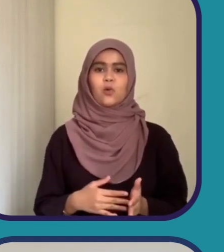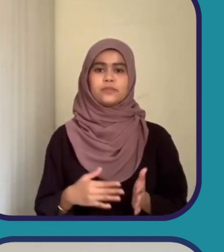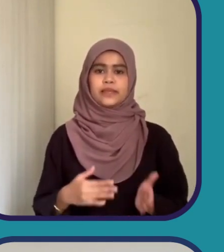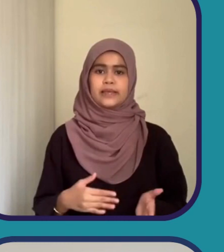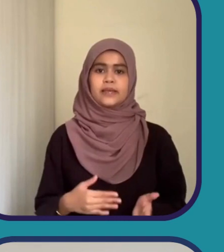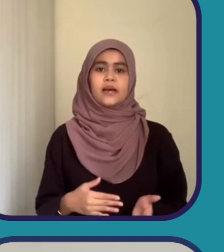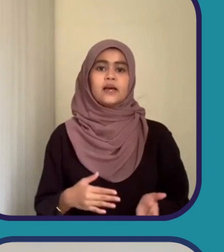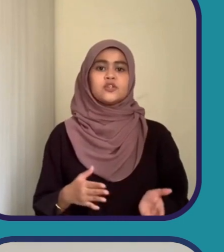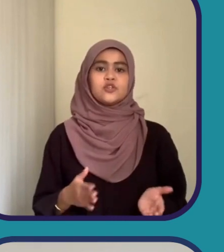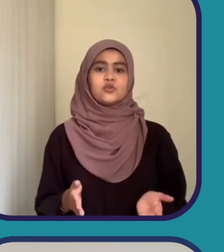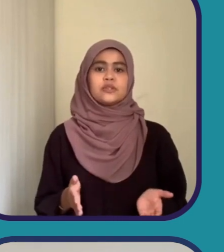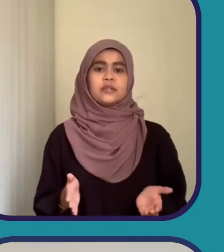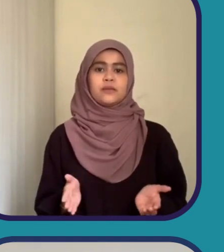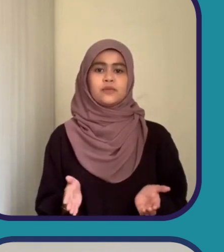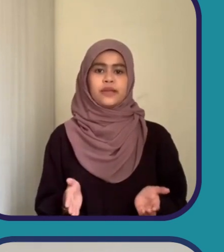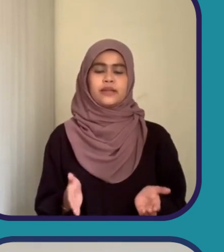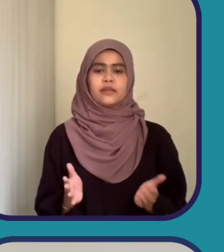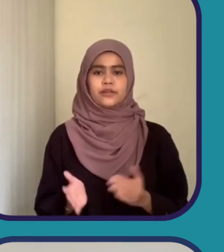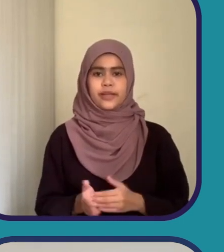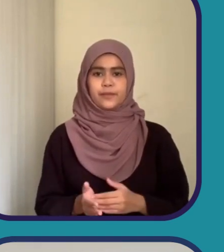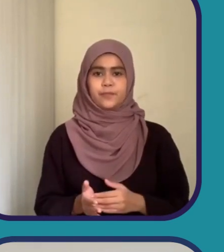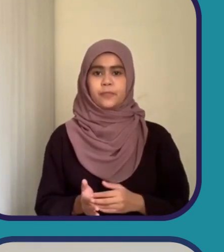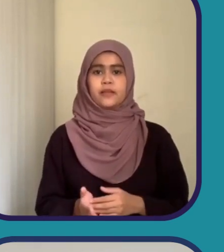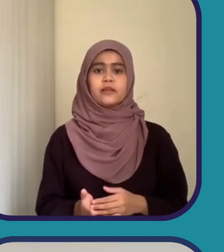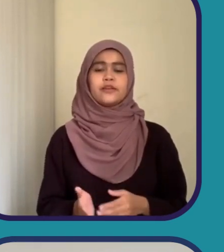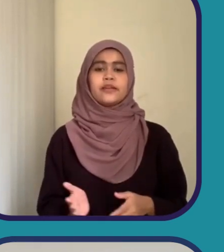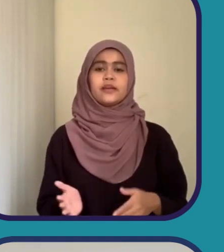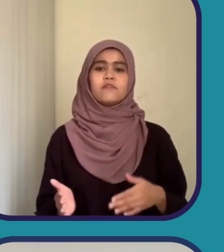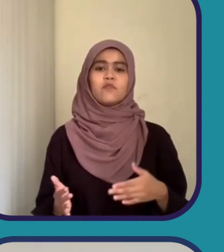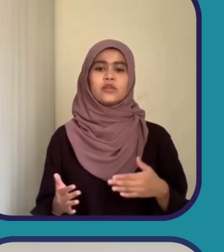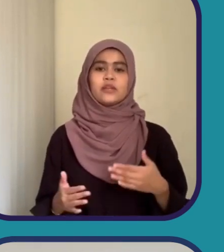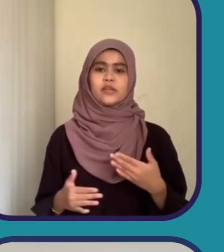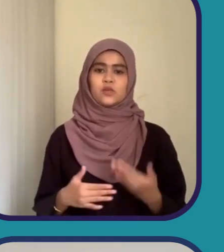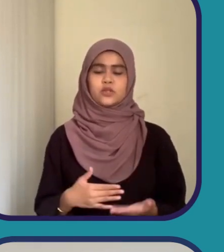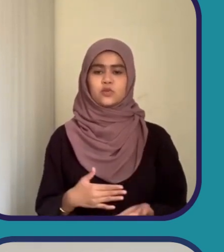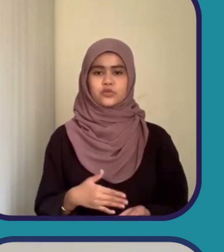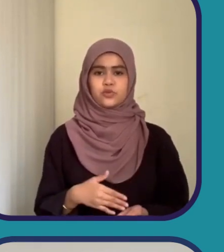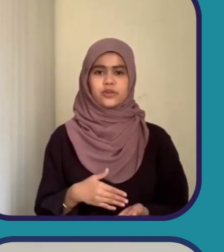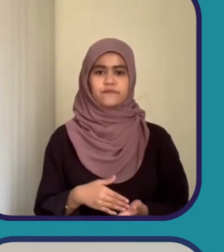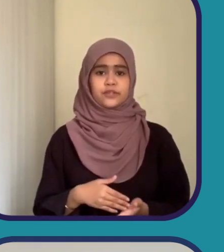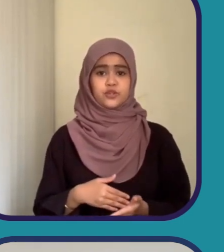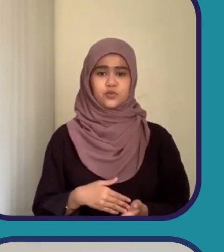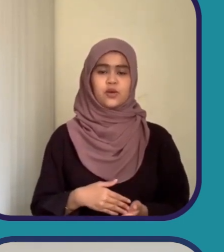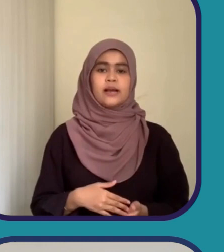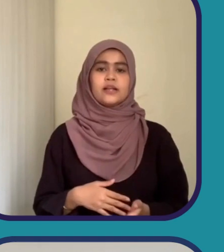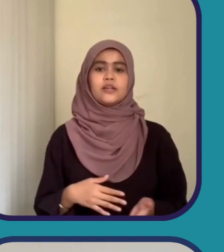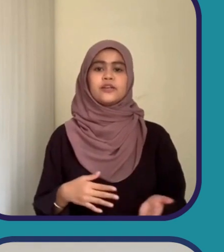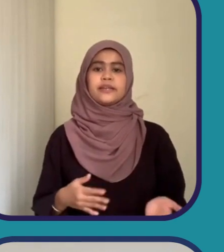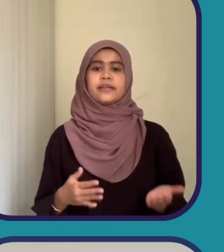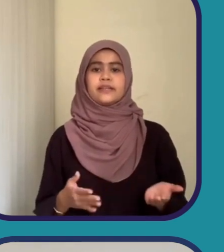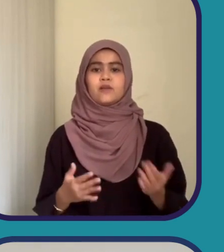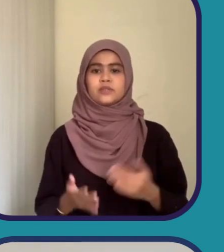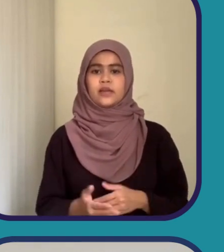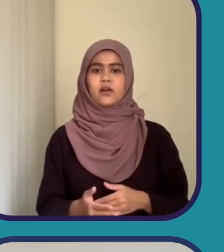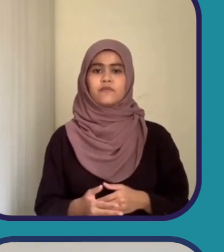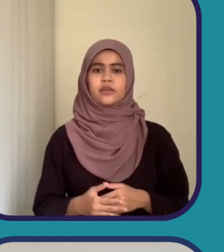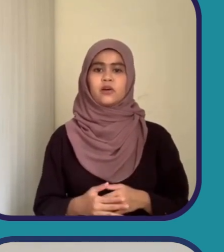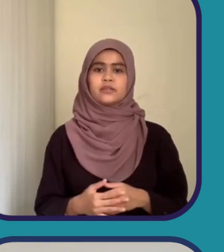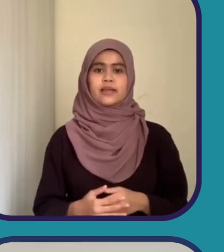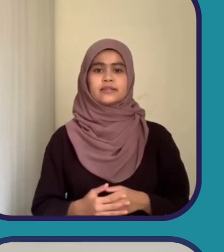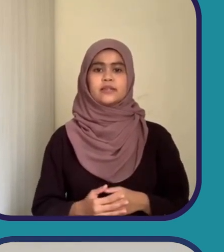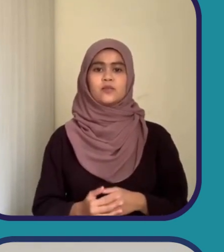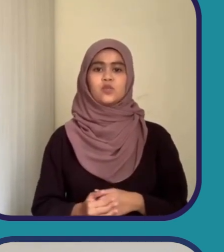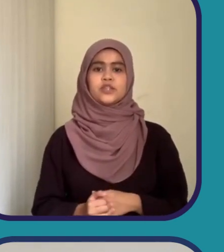can obtain through deliberate learning. Learning a foreign language also refers to learning it outside of